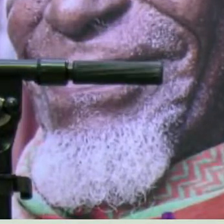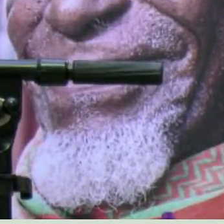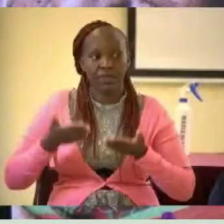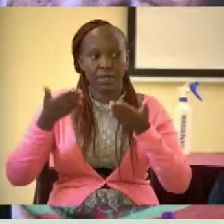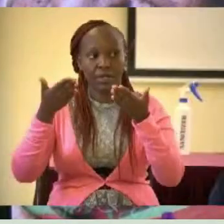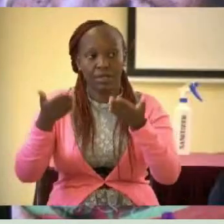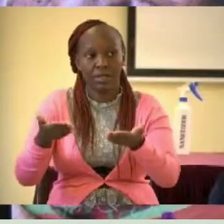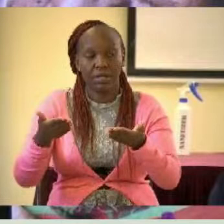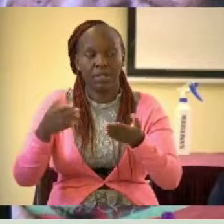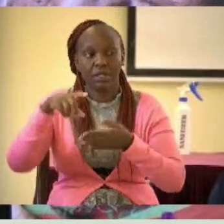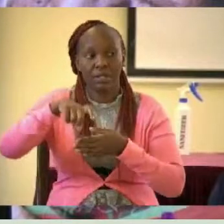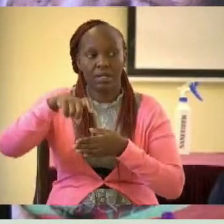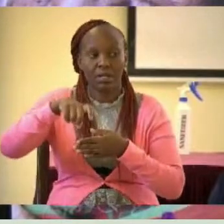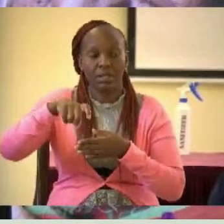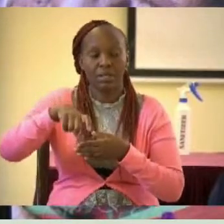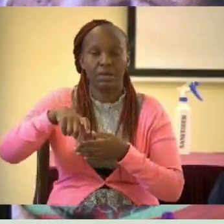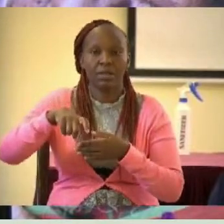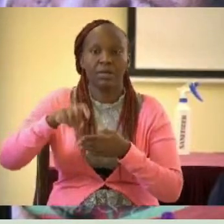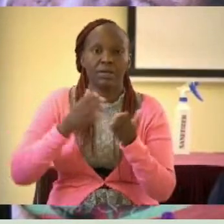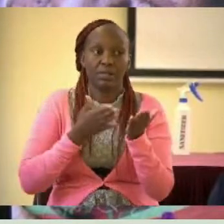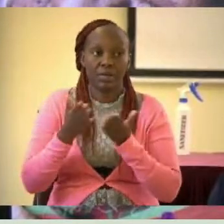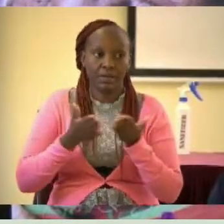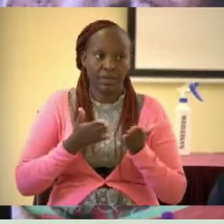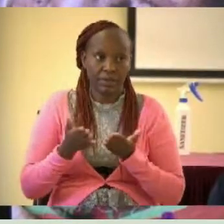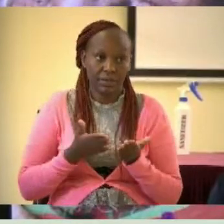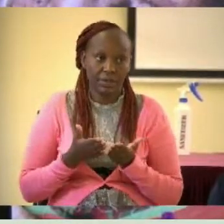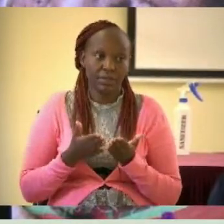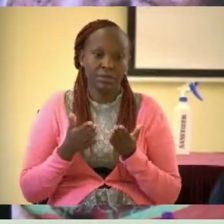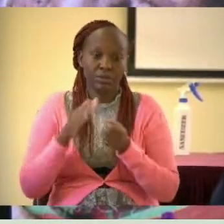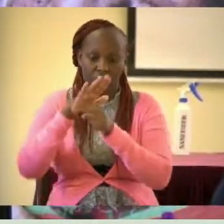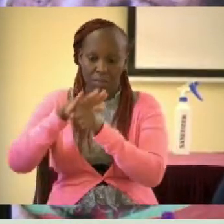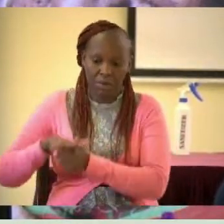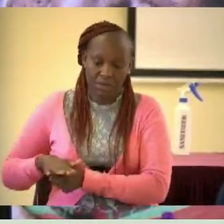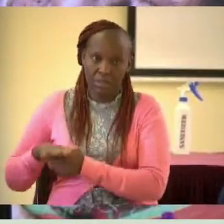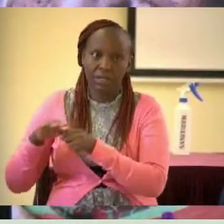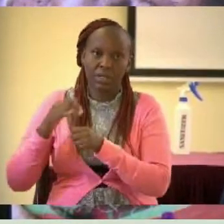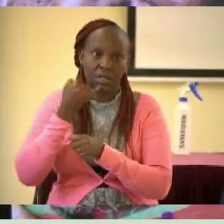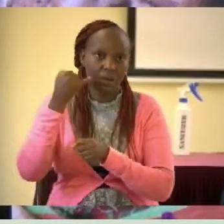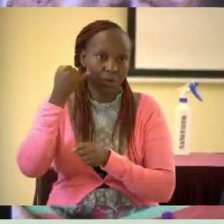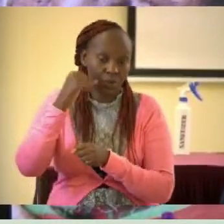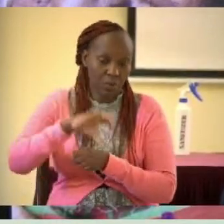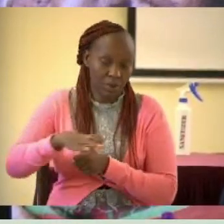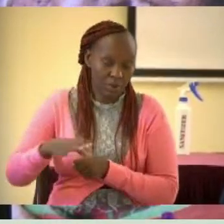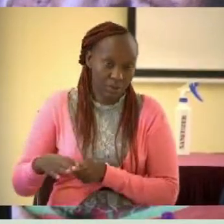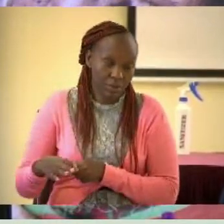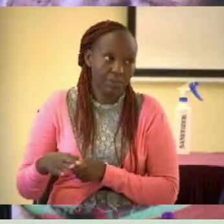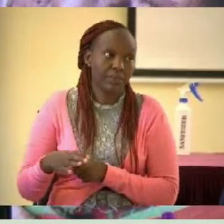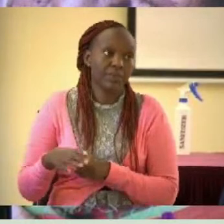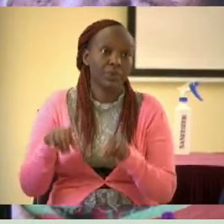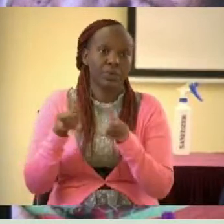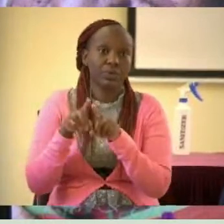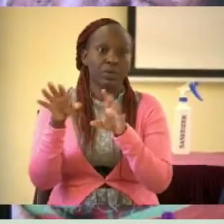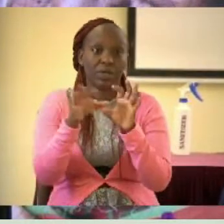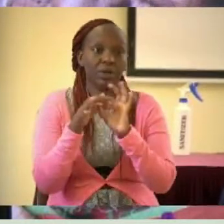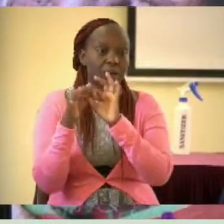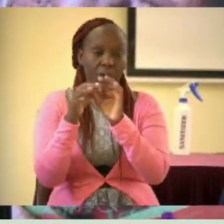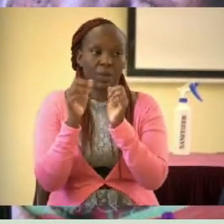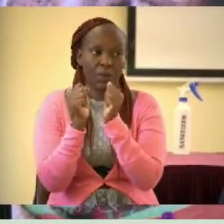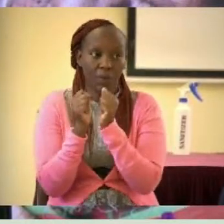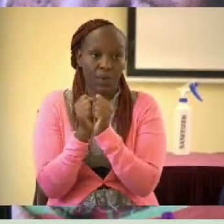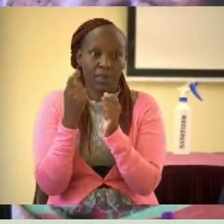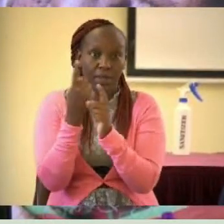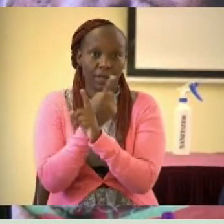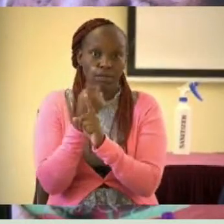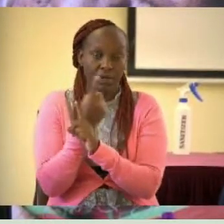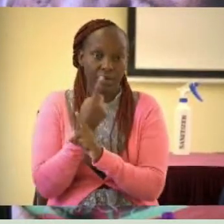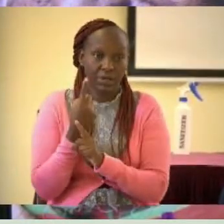providing the needed services to the marginalized in Nakuru County in collaboration with